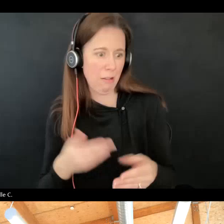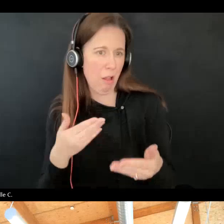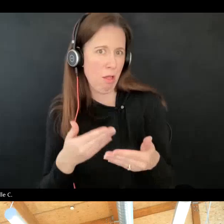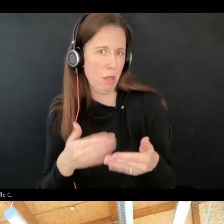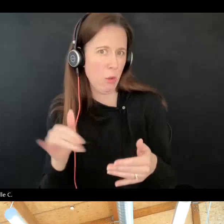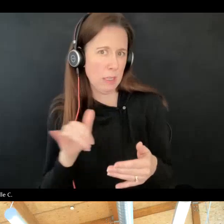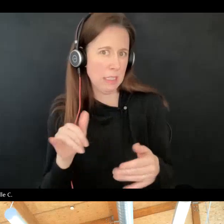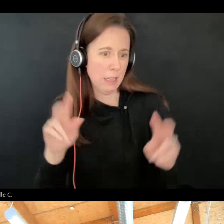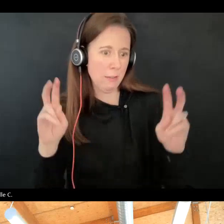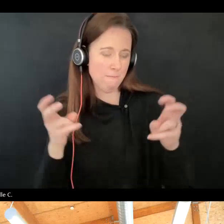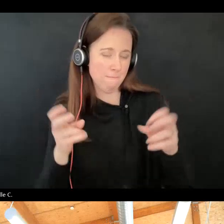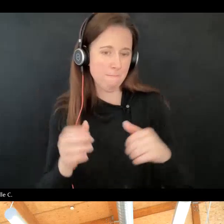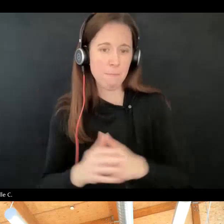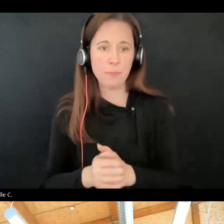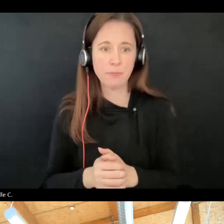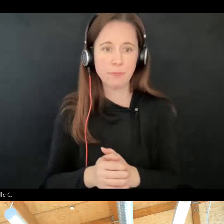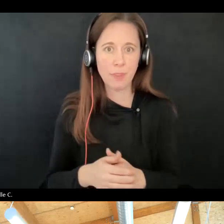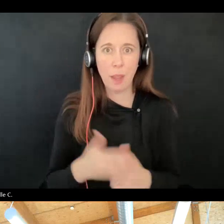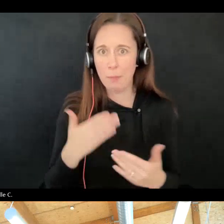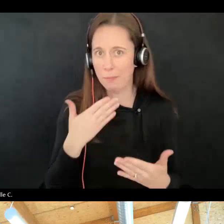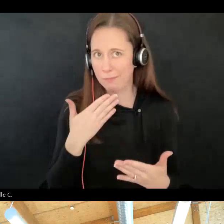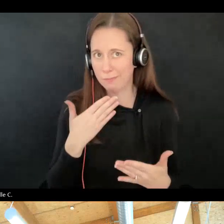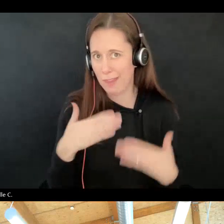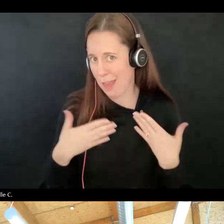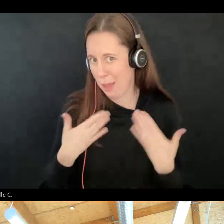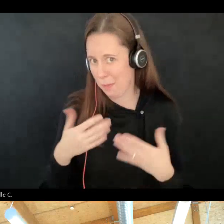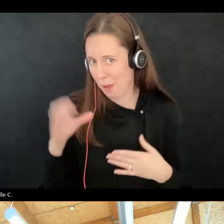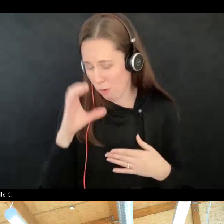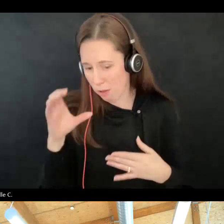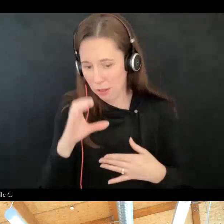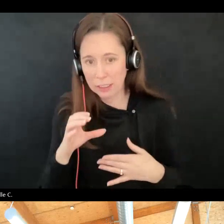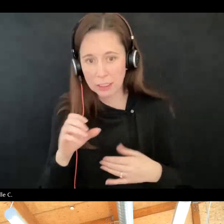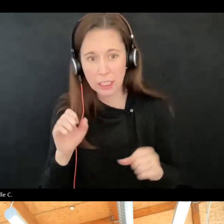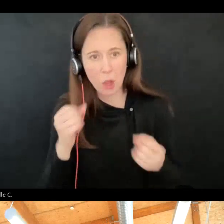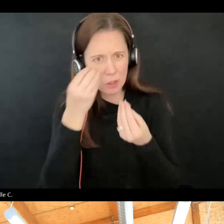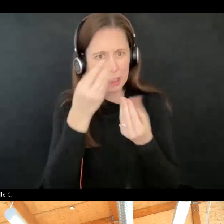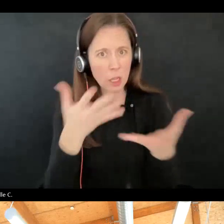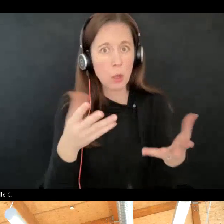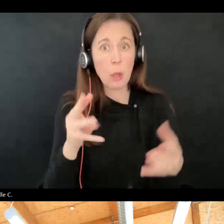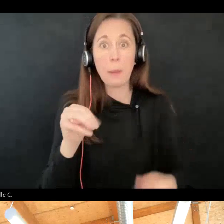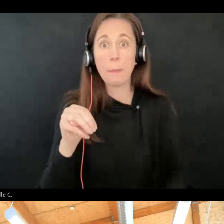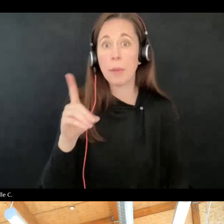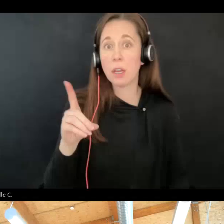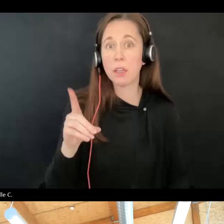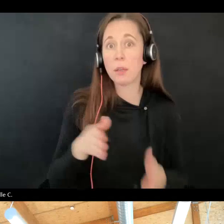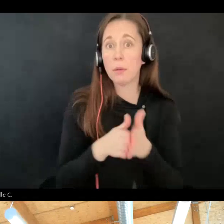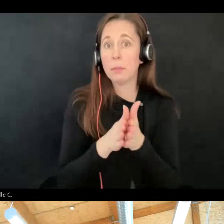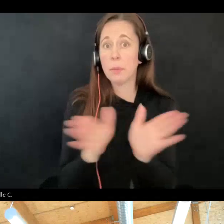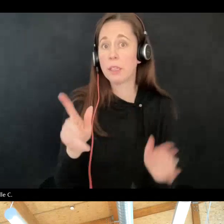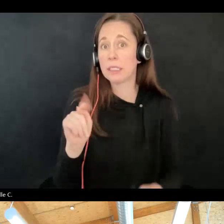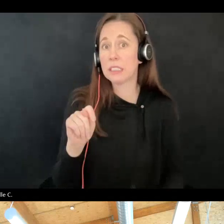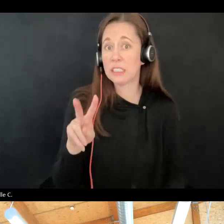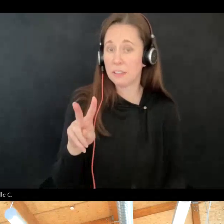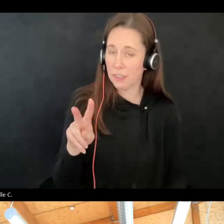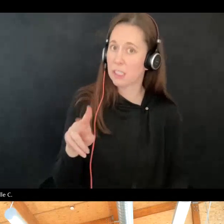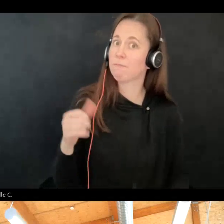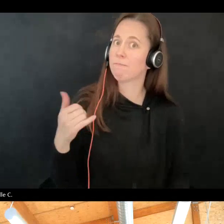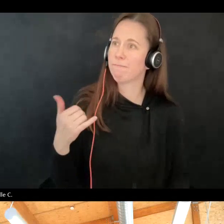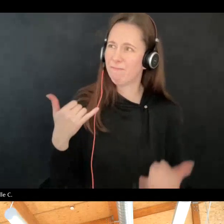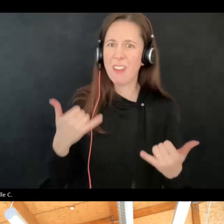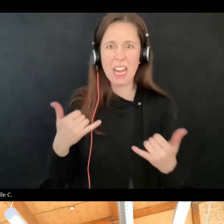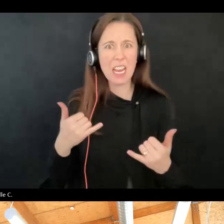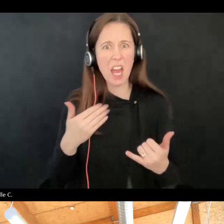looked. But also I was going to say that Maryland Public Television also does quite a good job, not only in